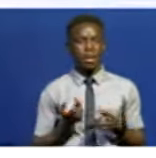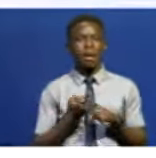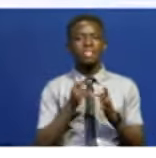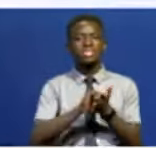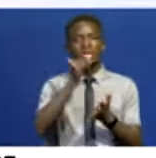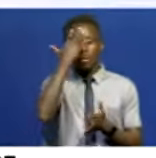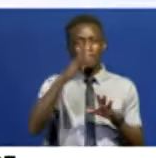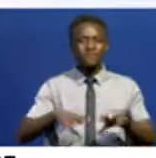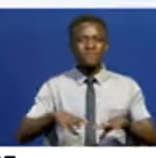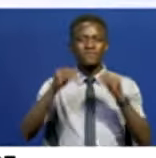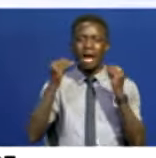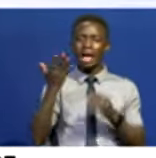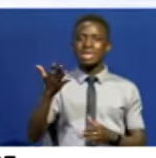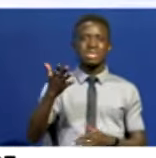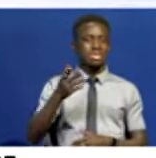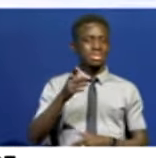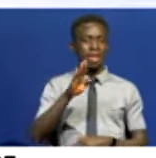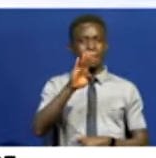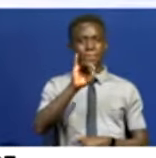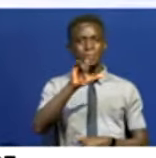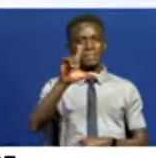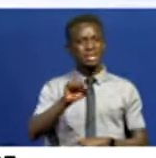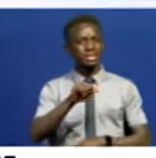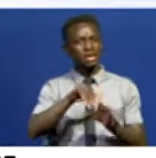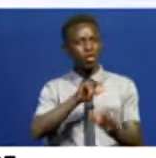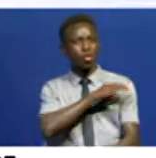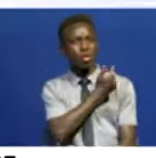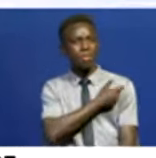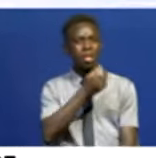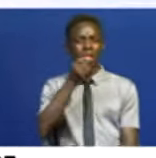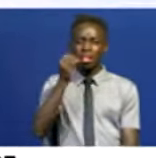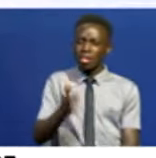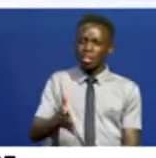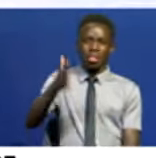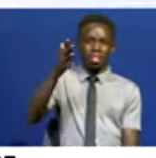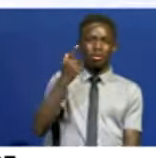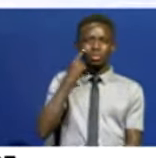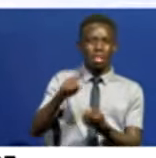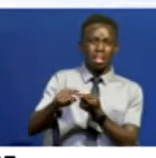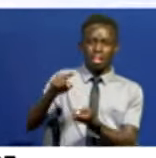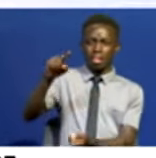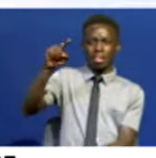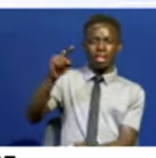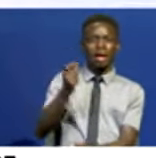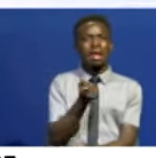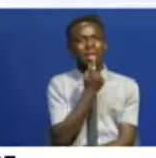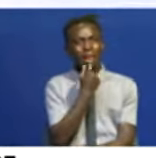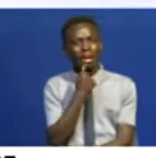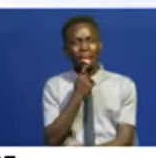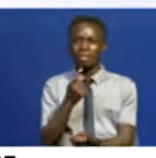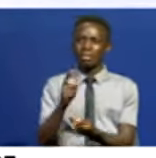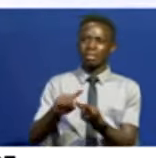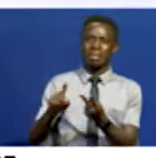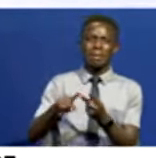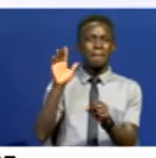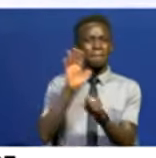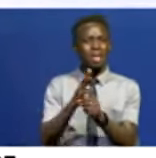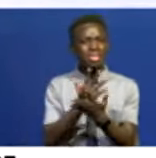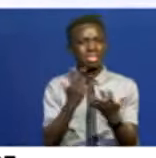in big hospitals with drugs and many things that put a huge